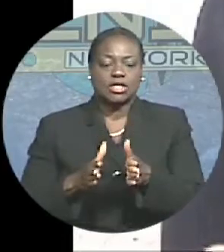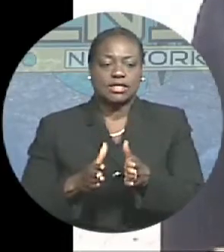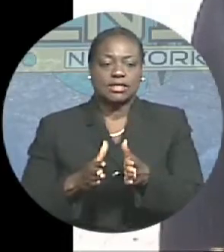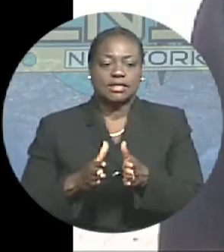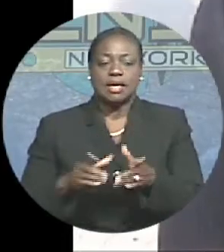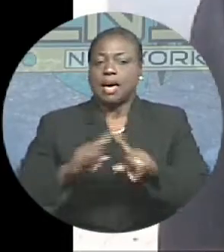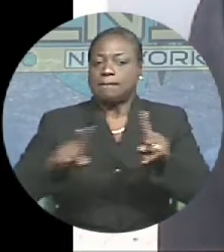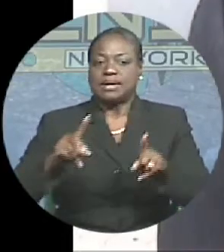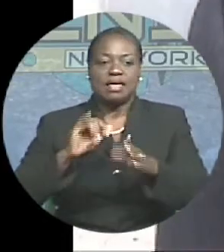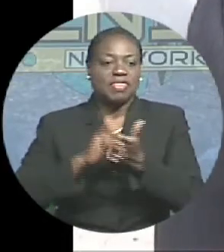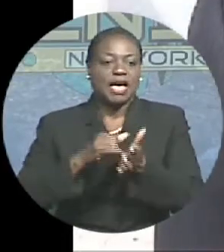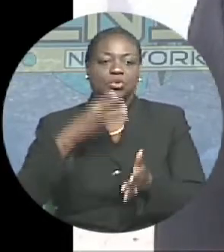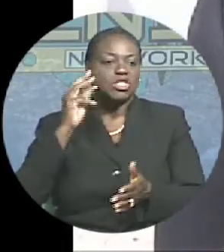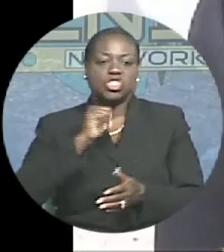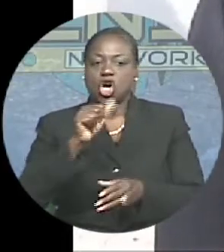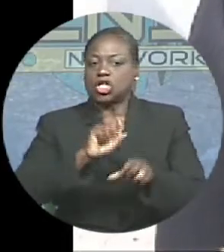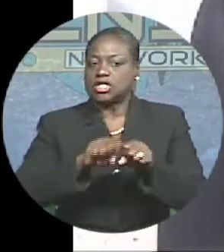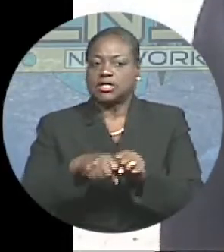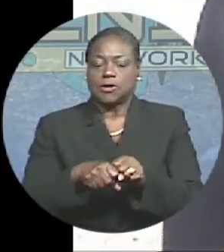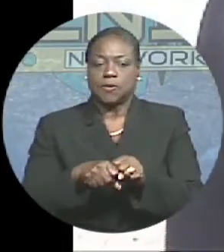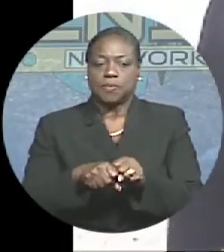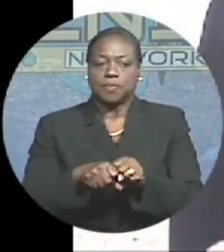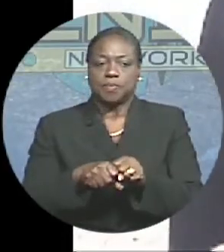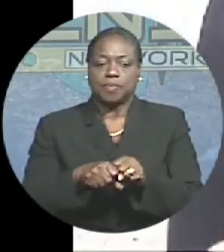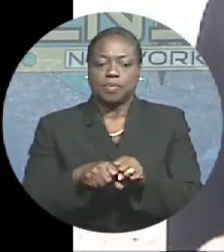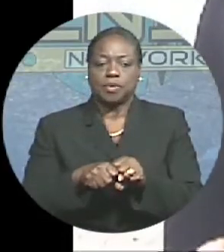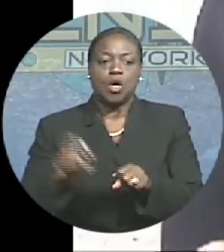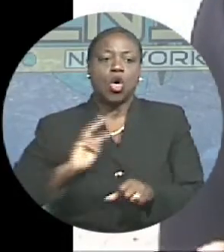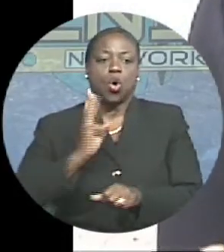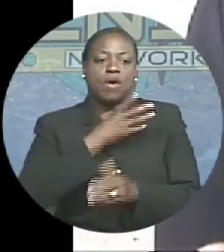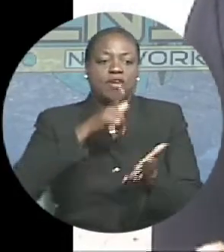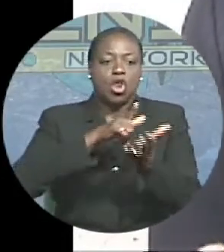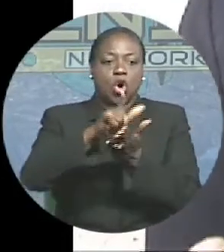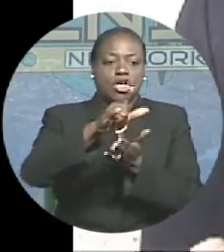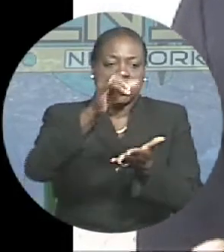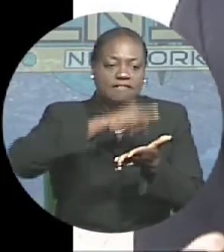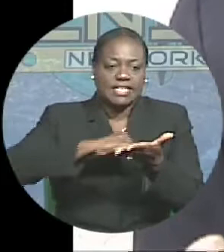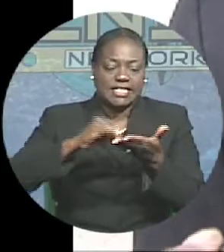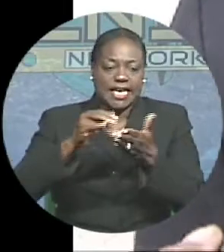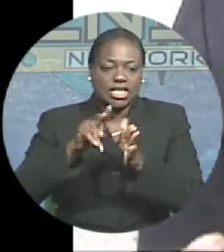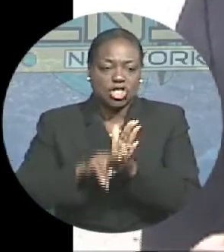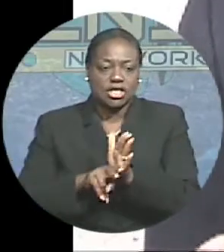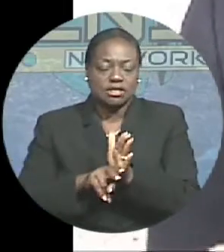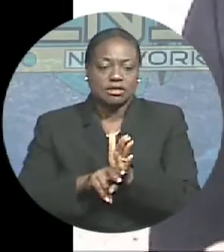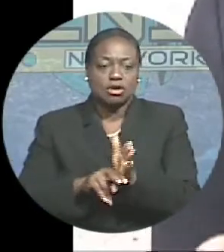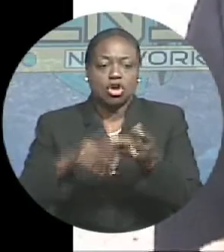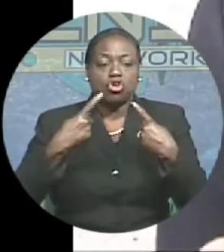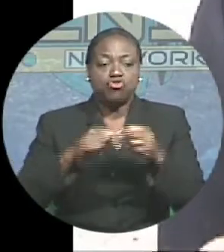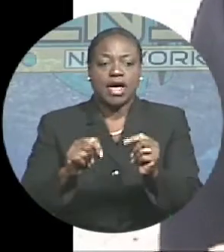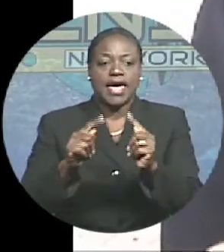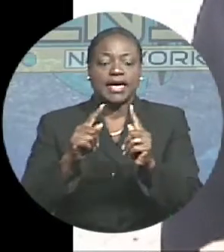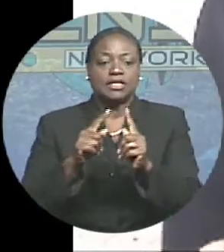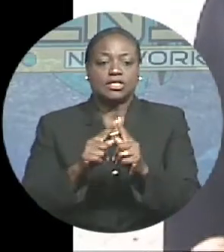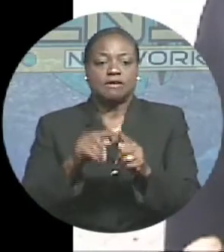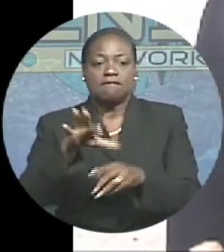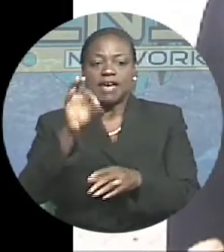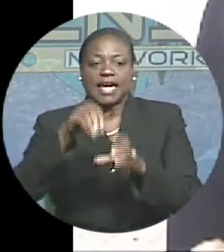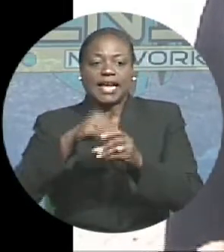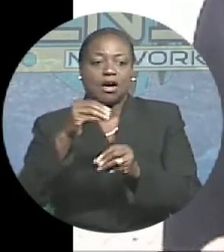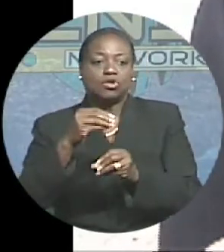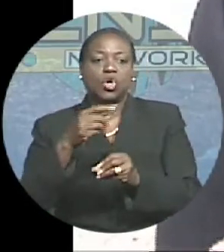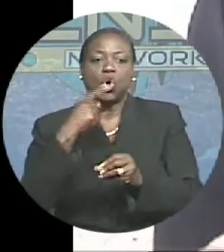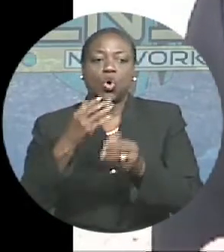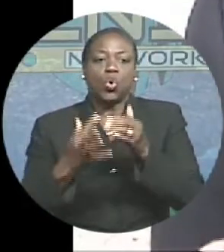Unfortunately, that wasn't the case. But, you know, we launched investigations in the past, trying to determine who released certain